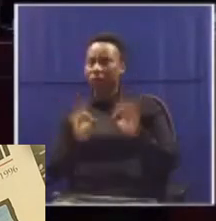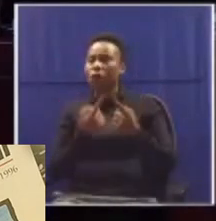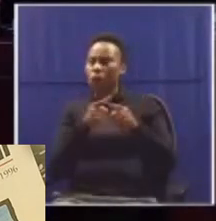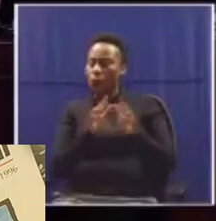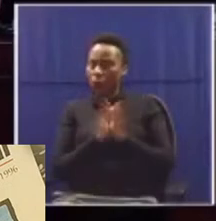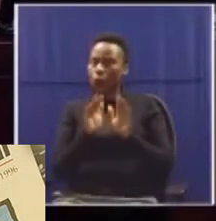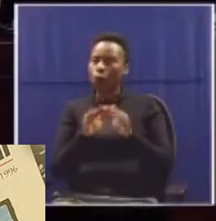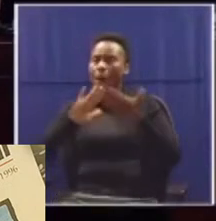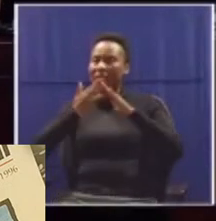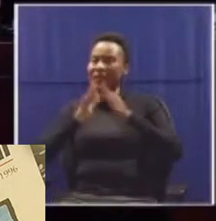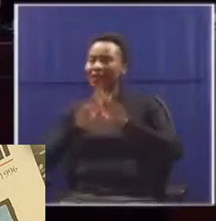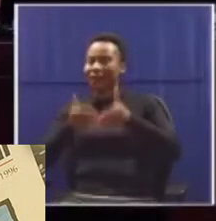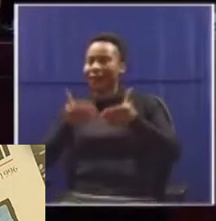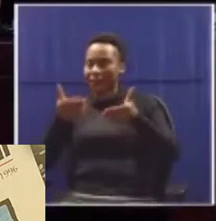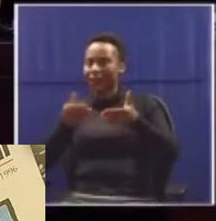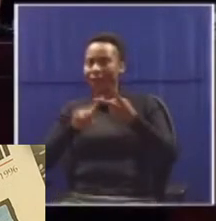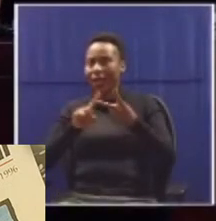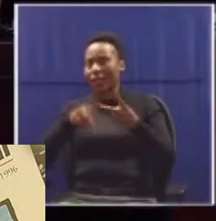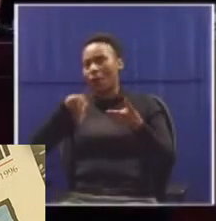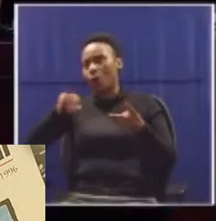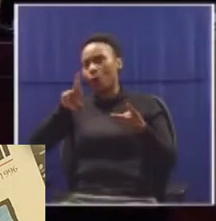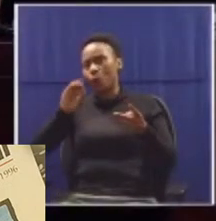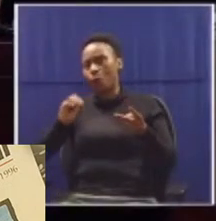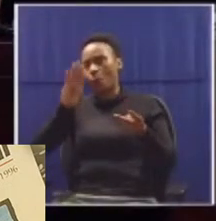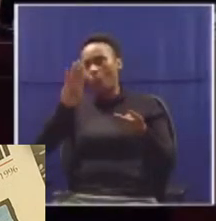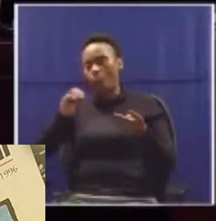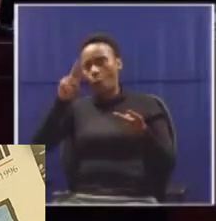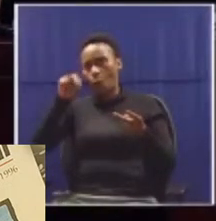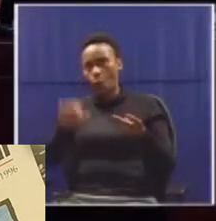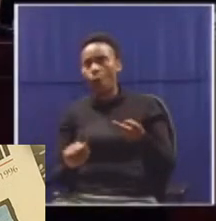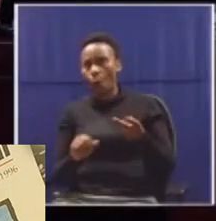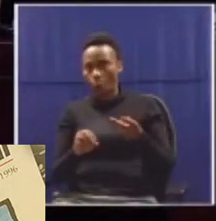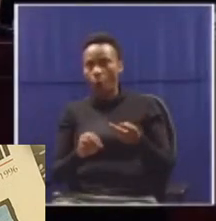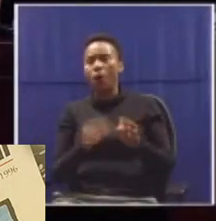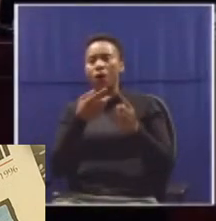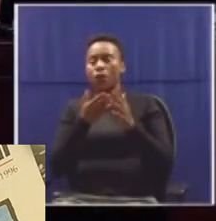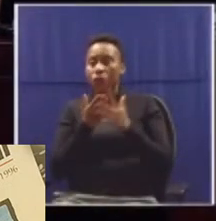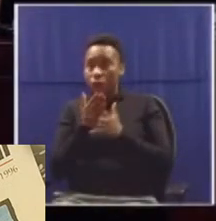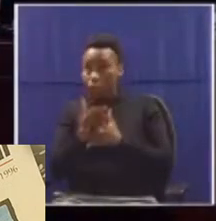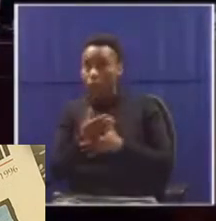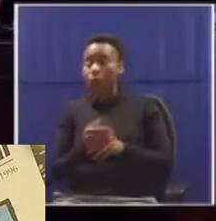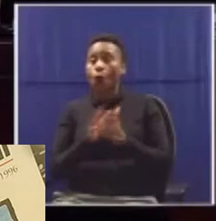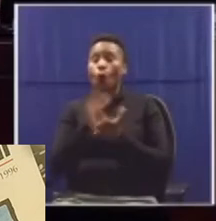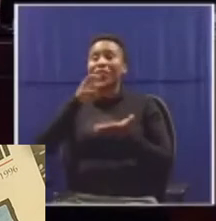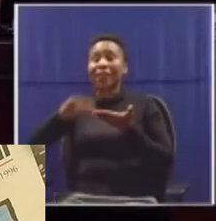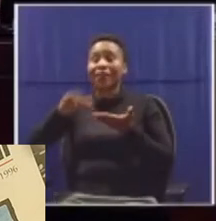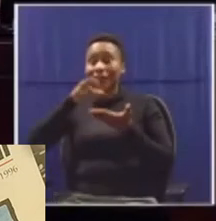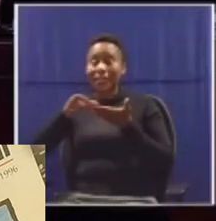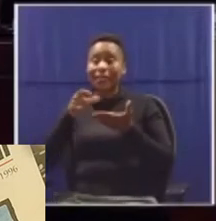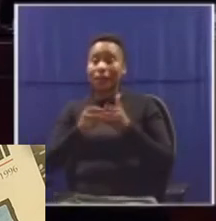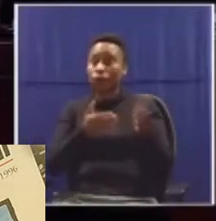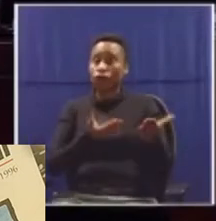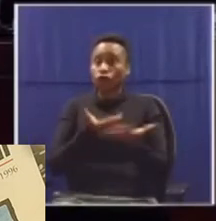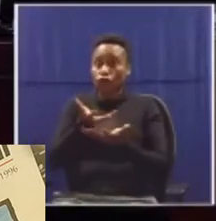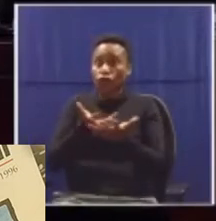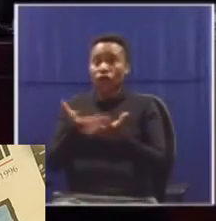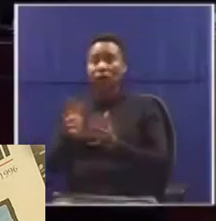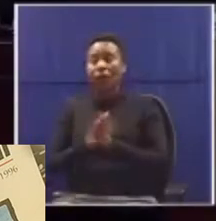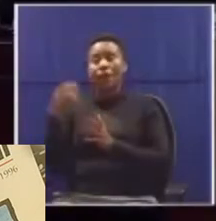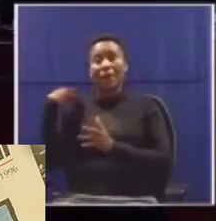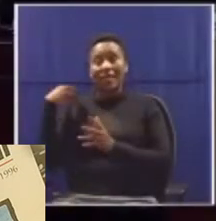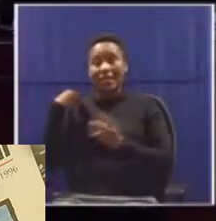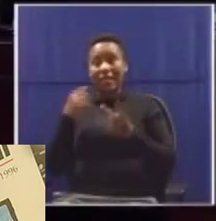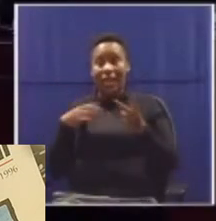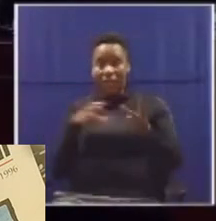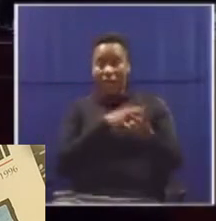Services it's the product of a lengthy consultation process between the minister and the council and